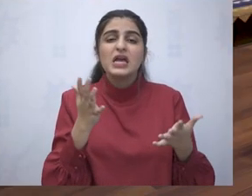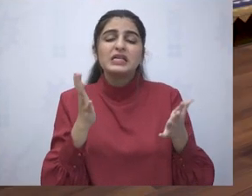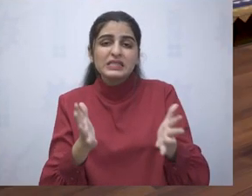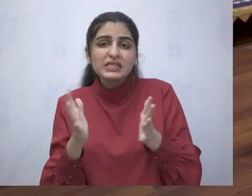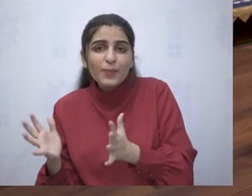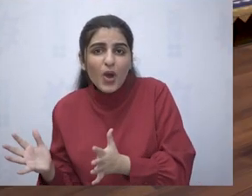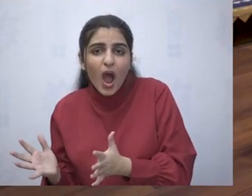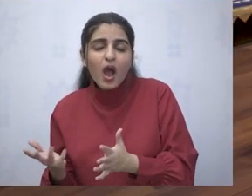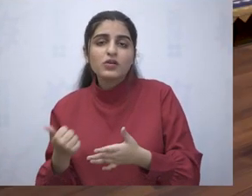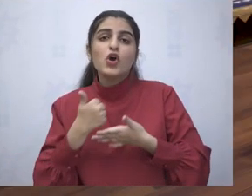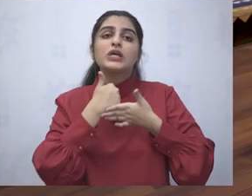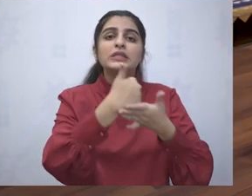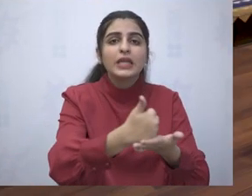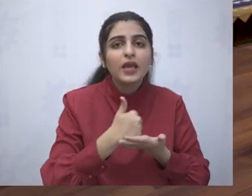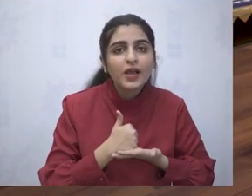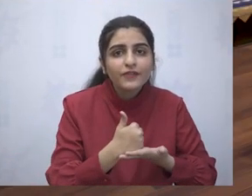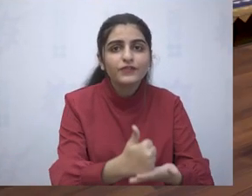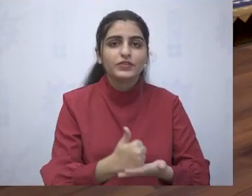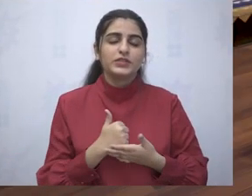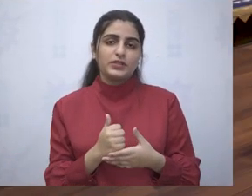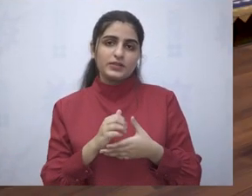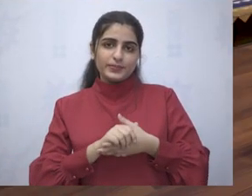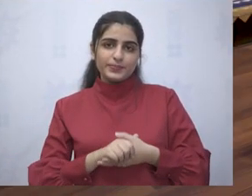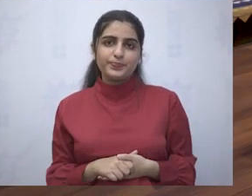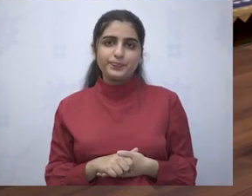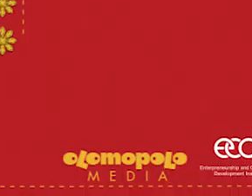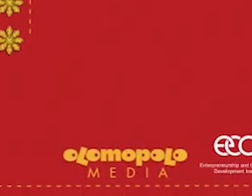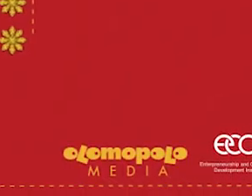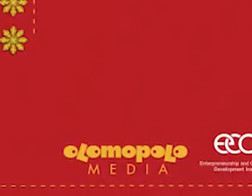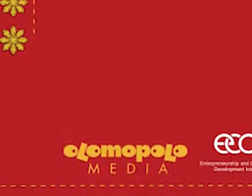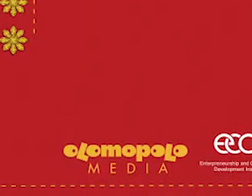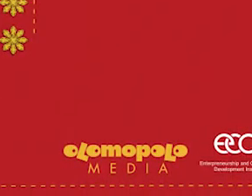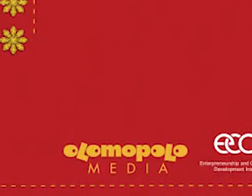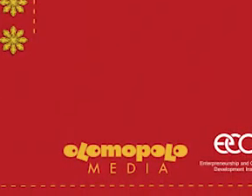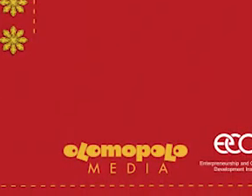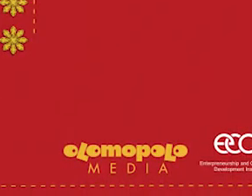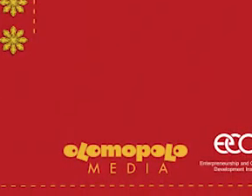includes food, products, and services.